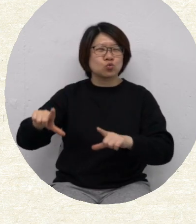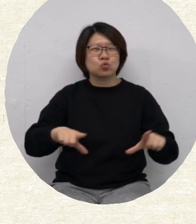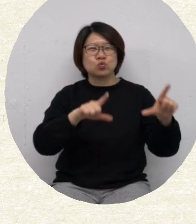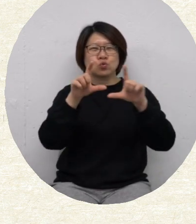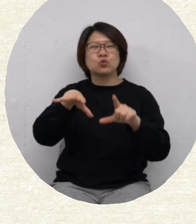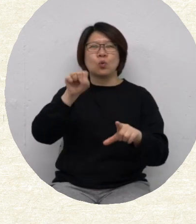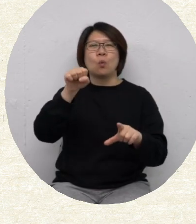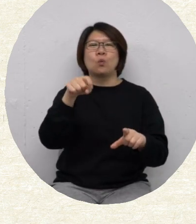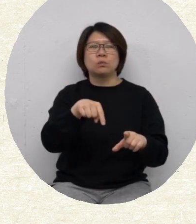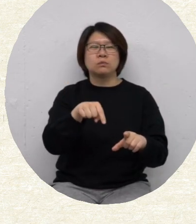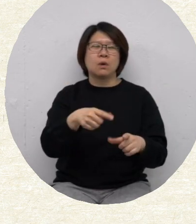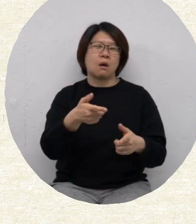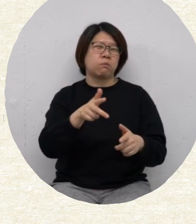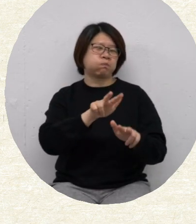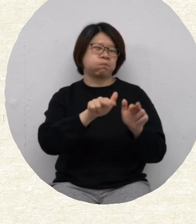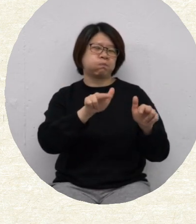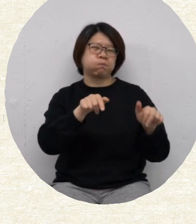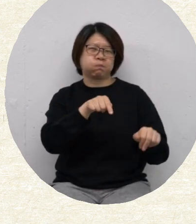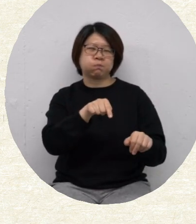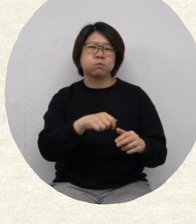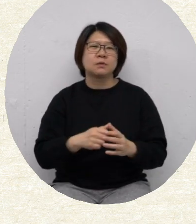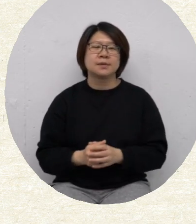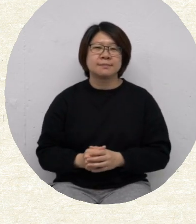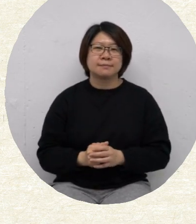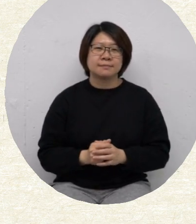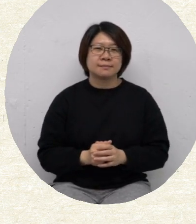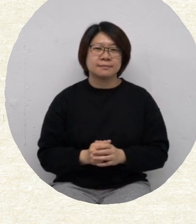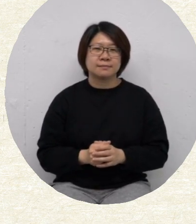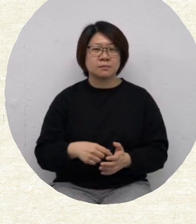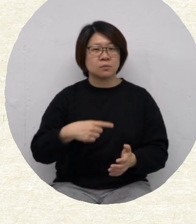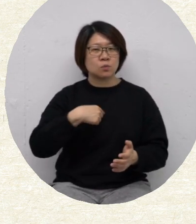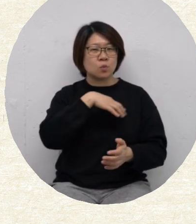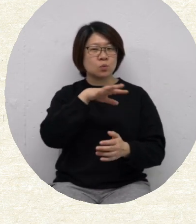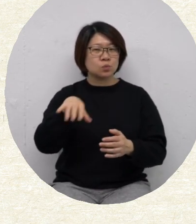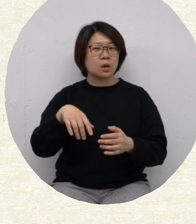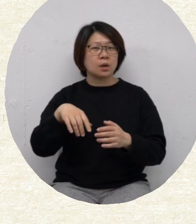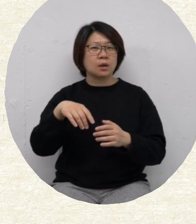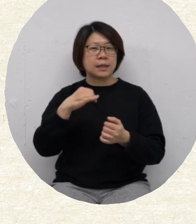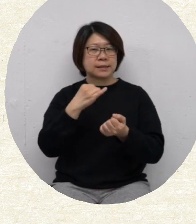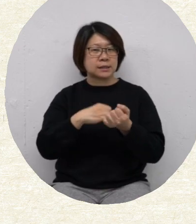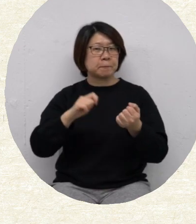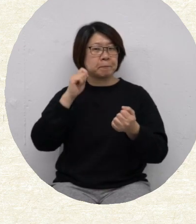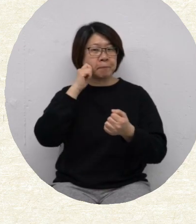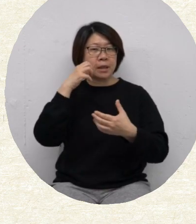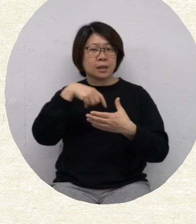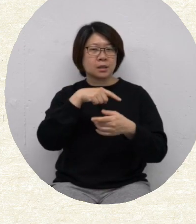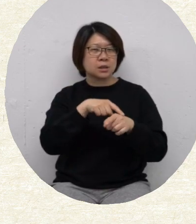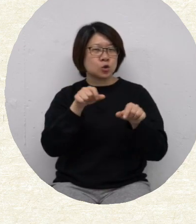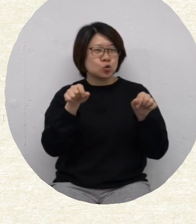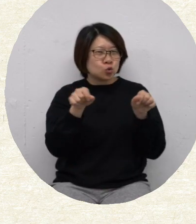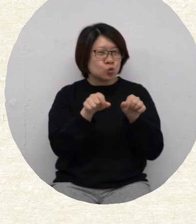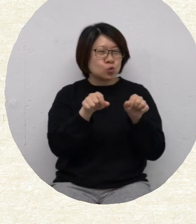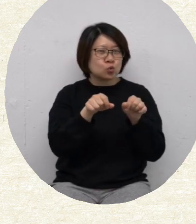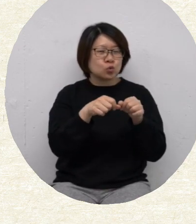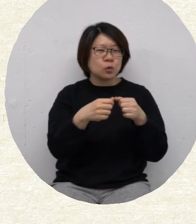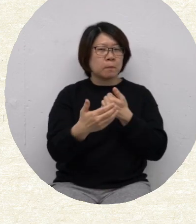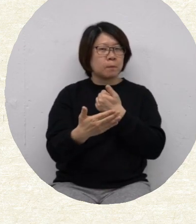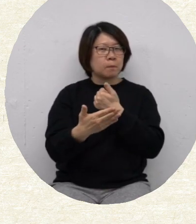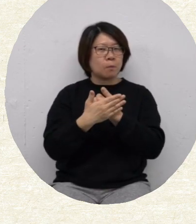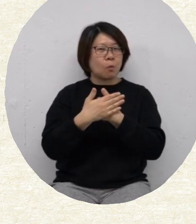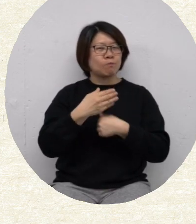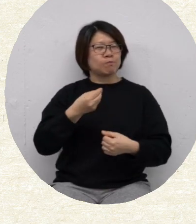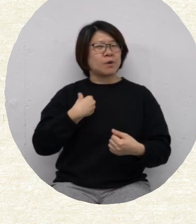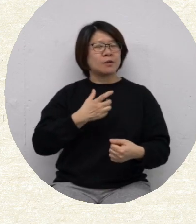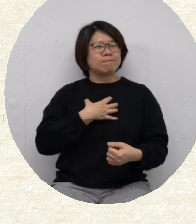styrofoam takeout box, and an instant noodle bowl. They are all objects that we casually encounter on a